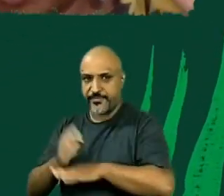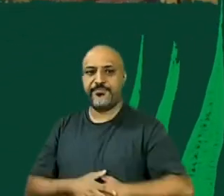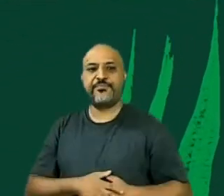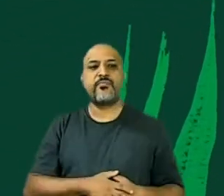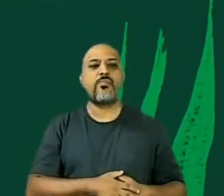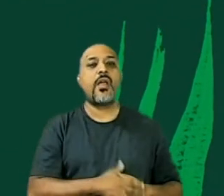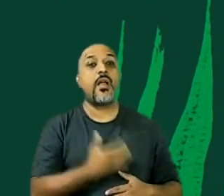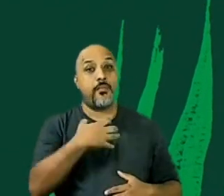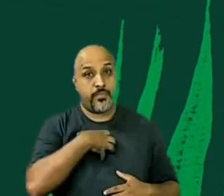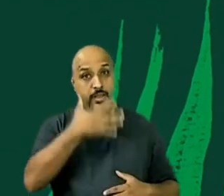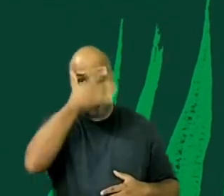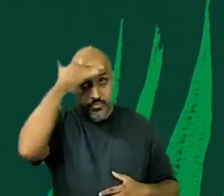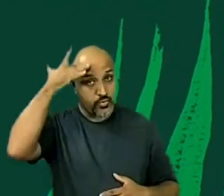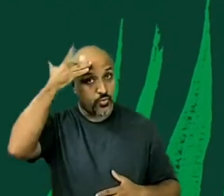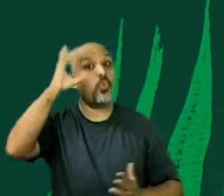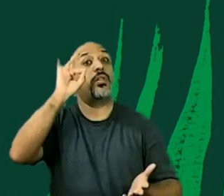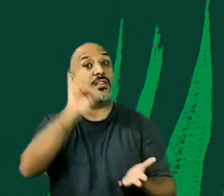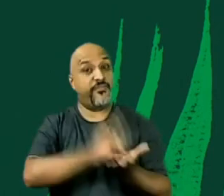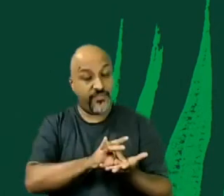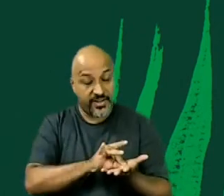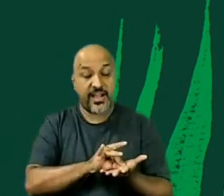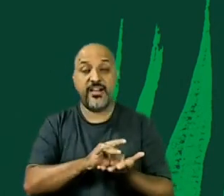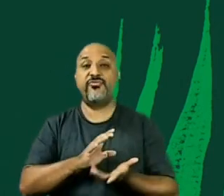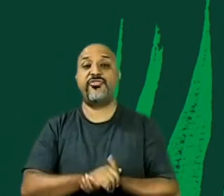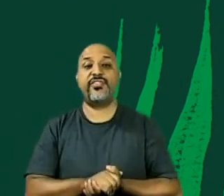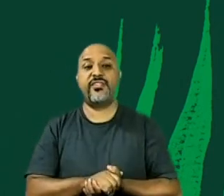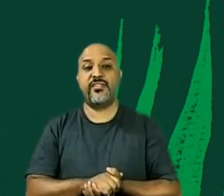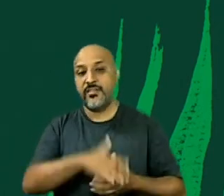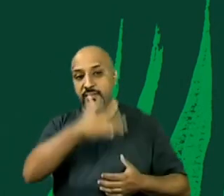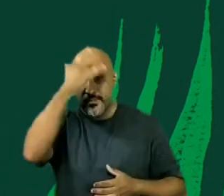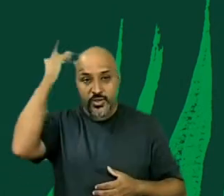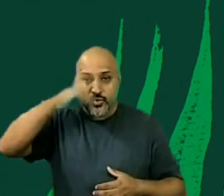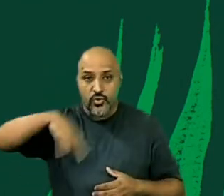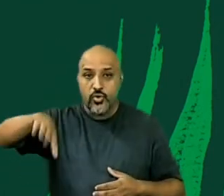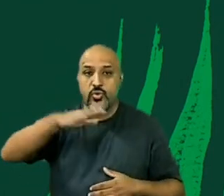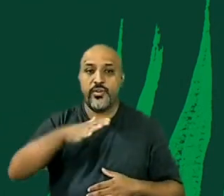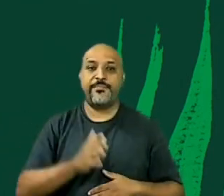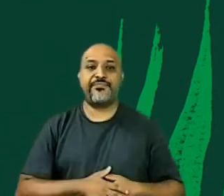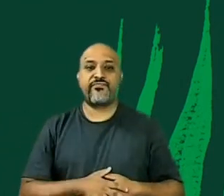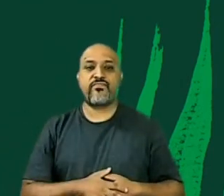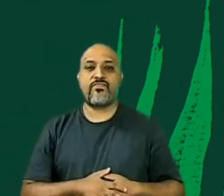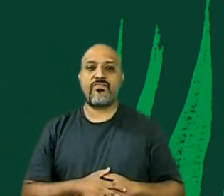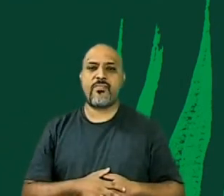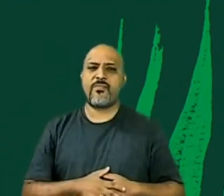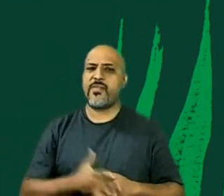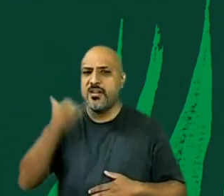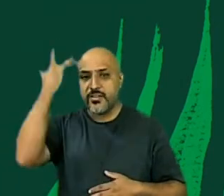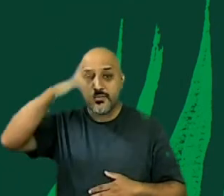you know, if people could have gotten a hold of me, I don't know what they would have done with me.